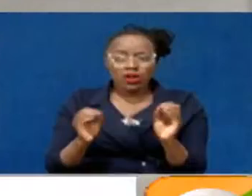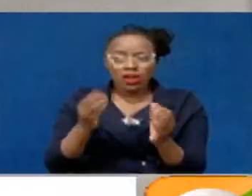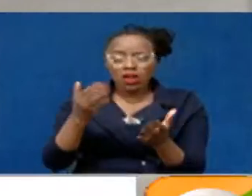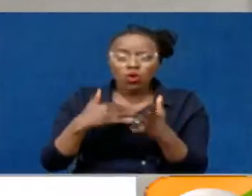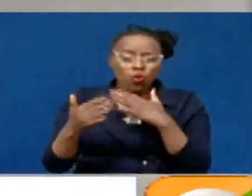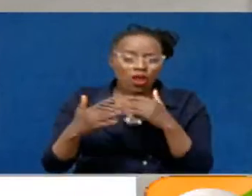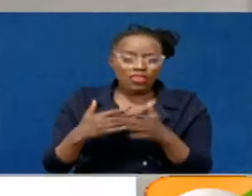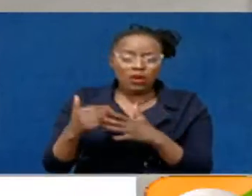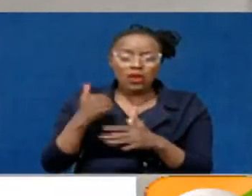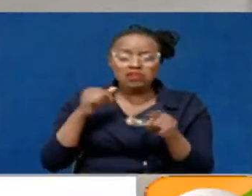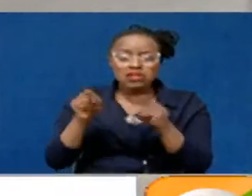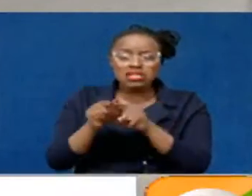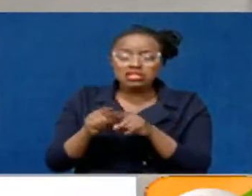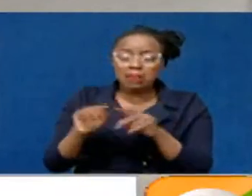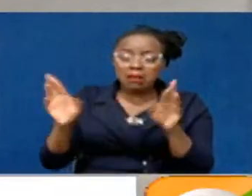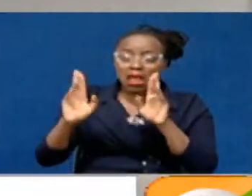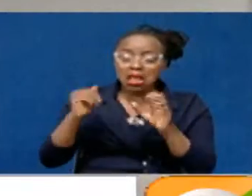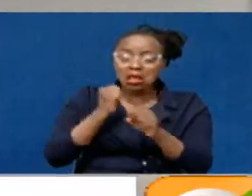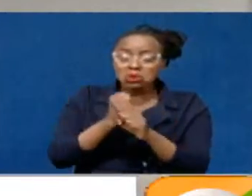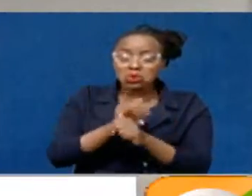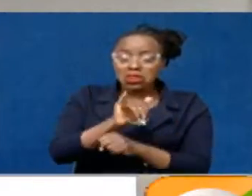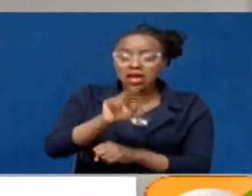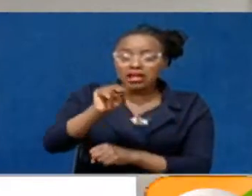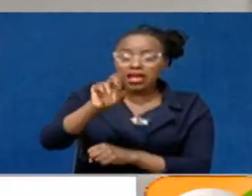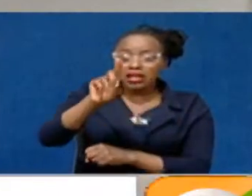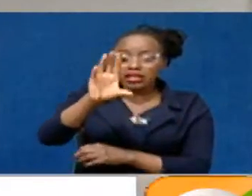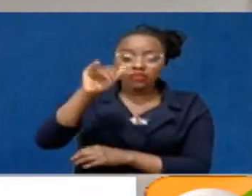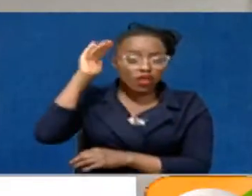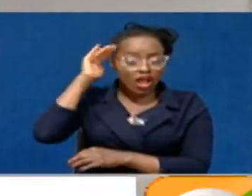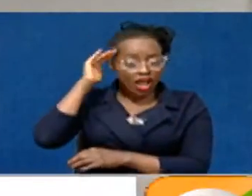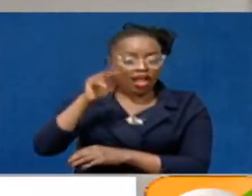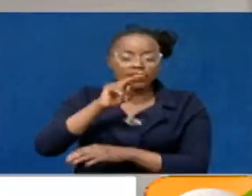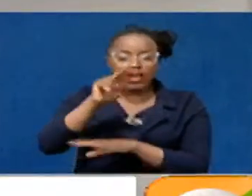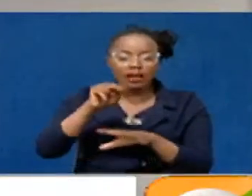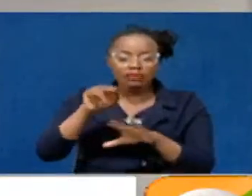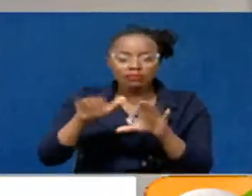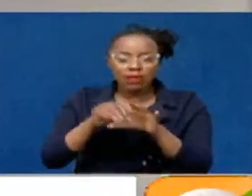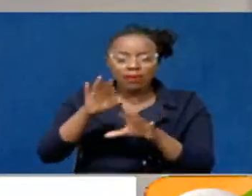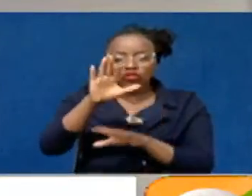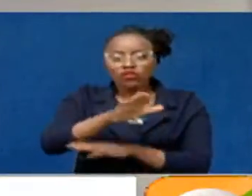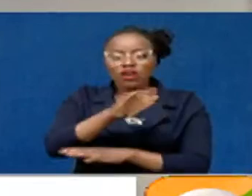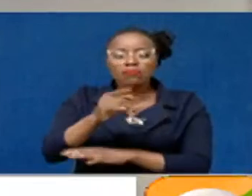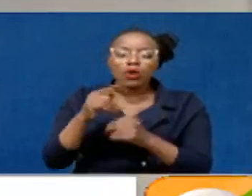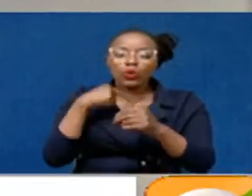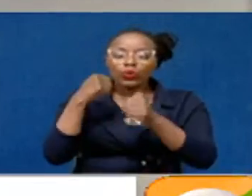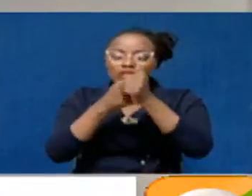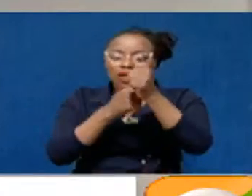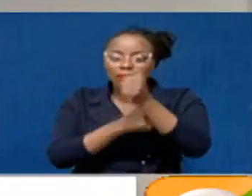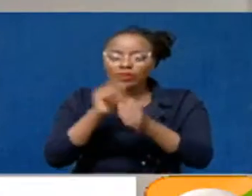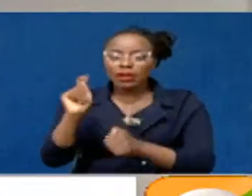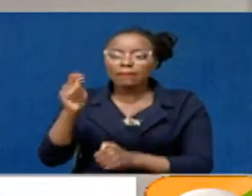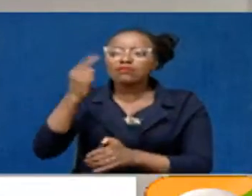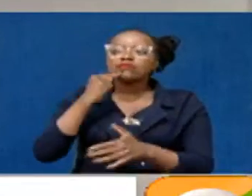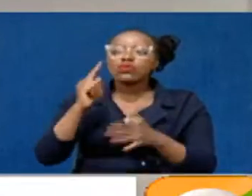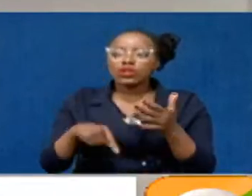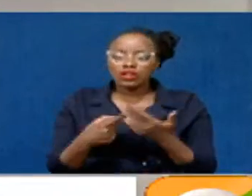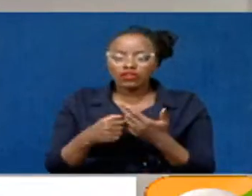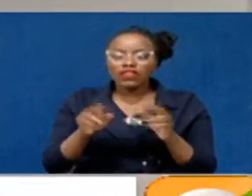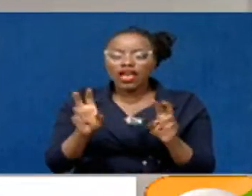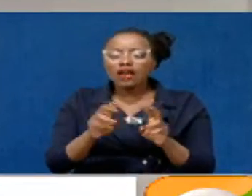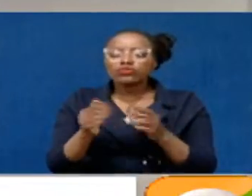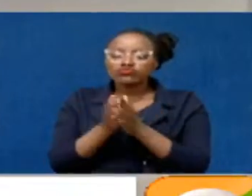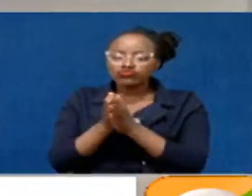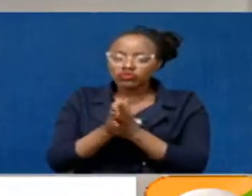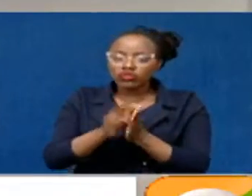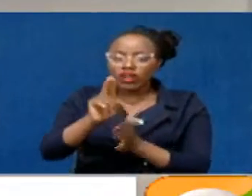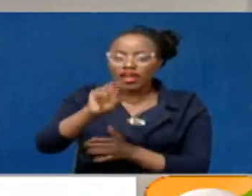Whether there is that willingness to do that NDC. We've had members of parliament, especially those who support the president, say they are looking forward